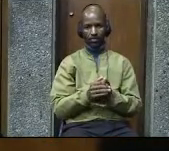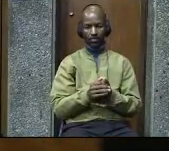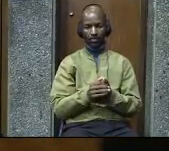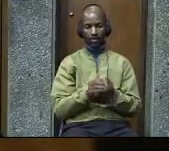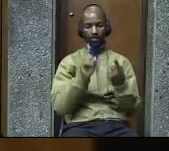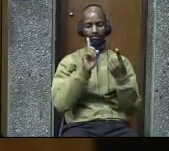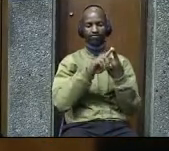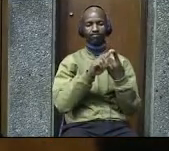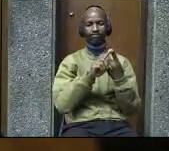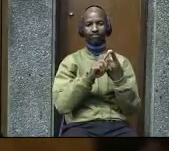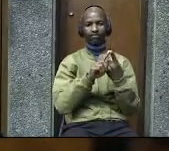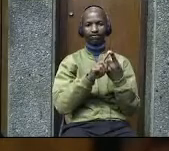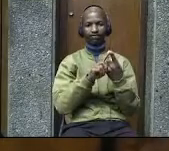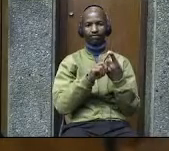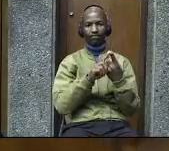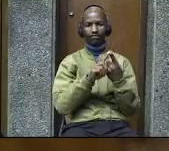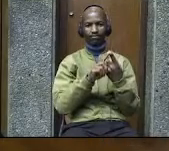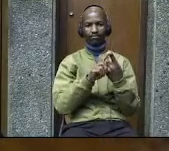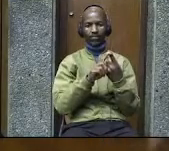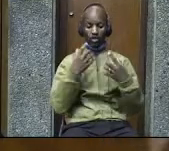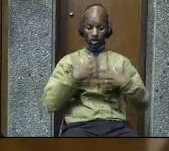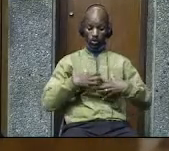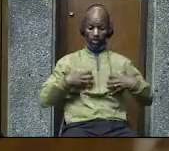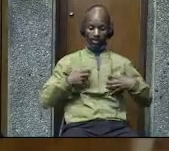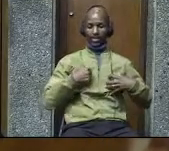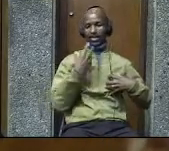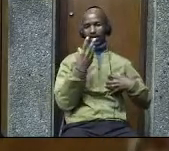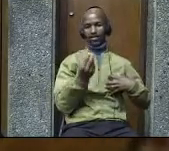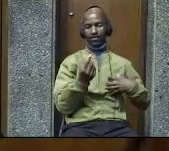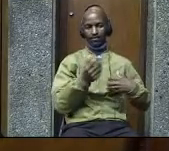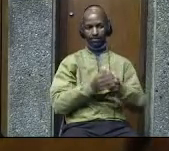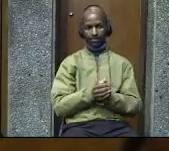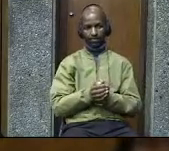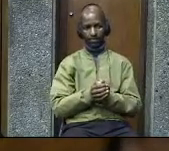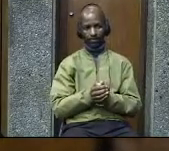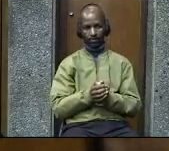My first point is, my concern actually is the